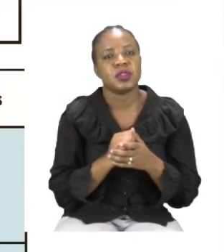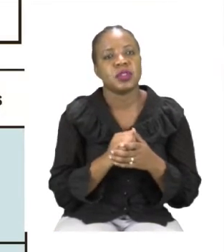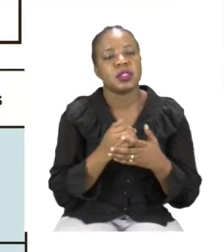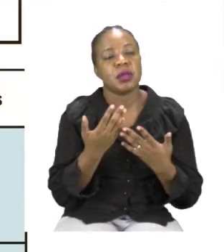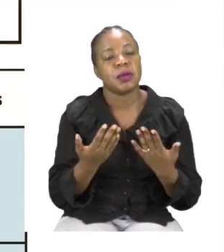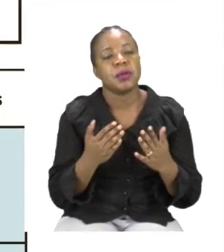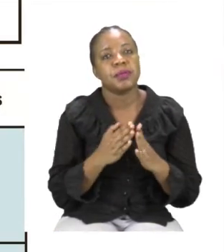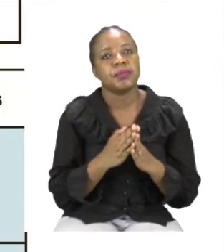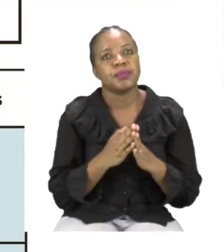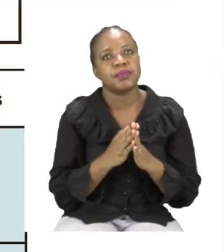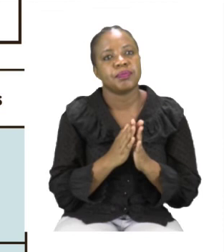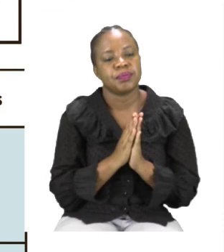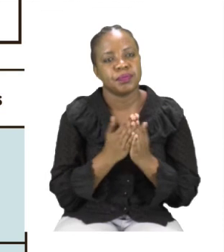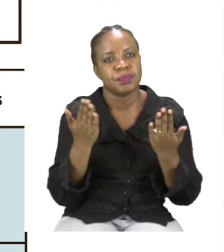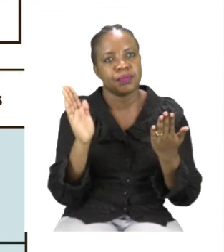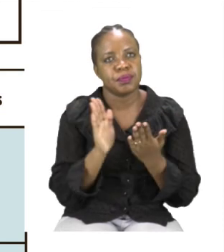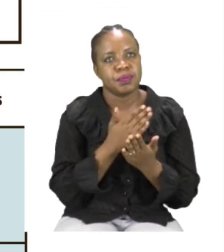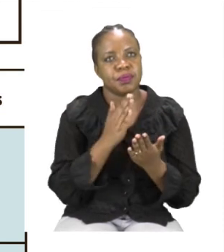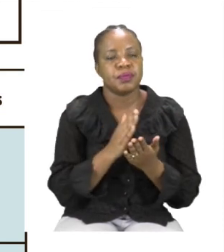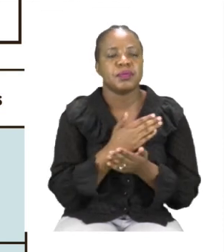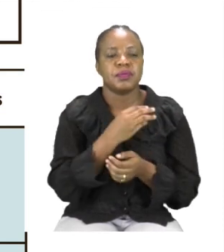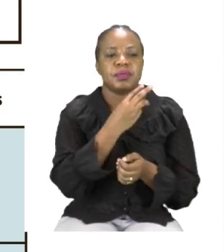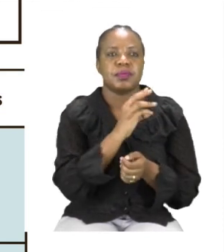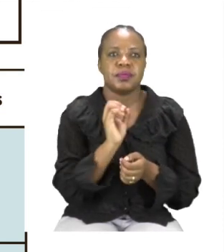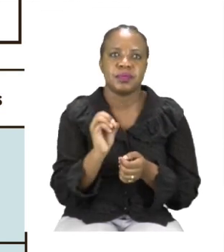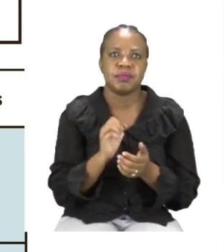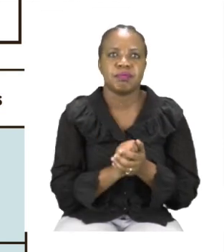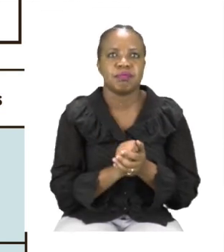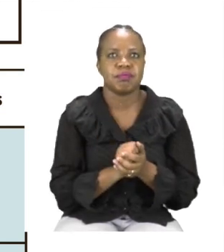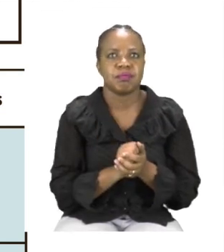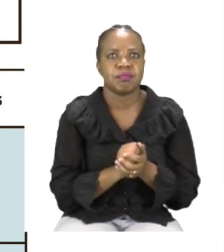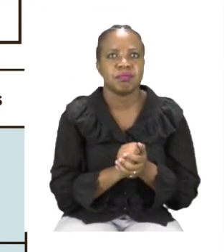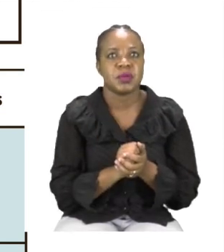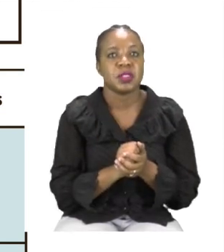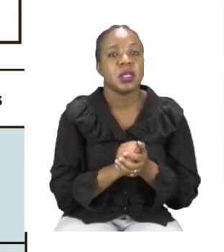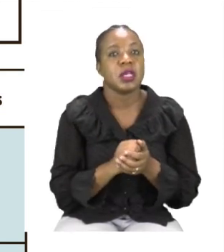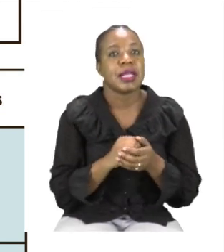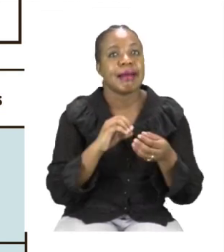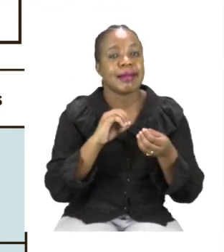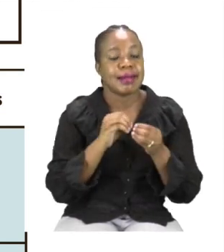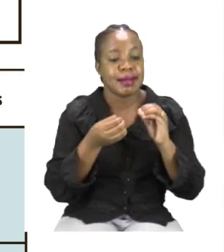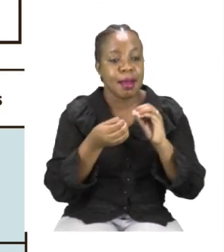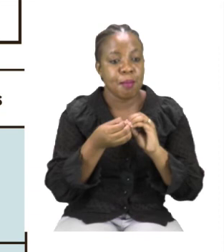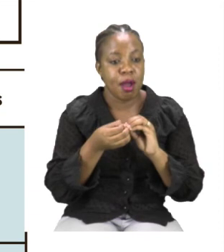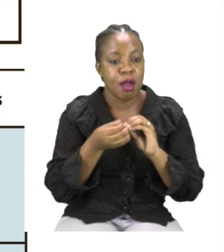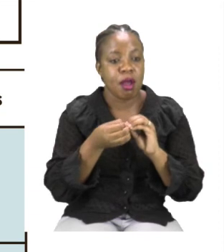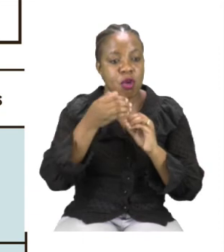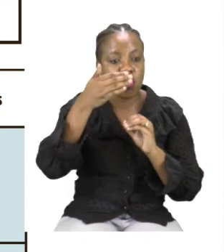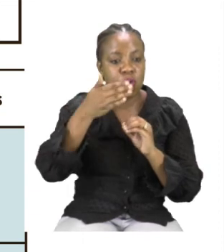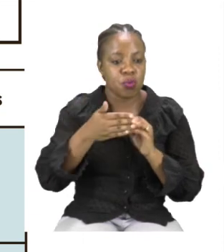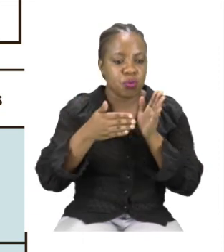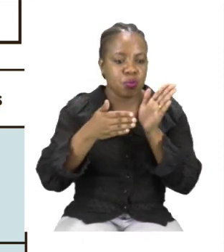On page 30, you're going to have a special task of counting the number of sides for each